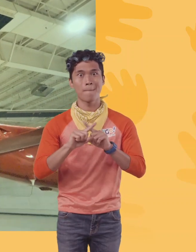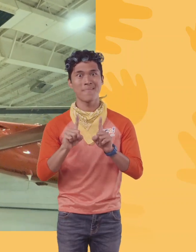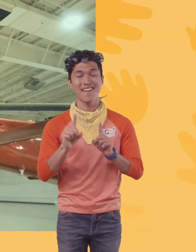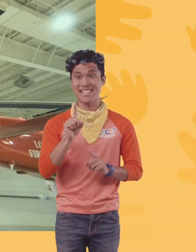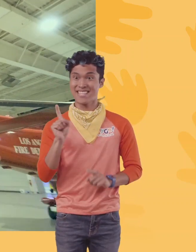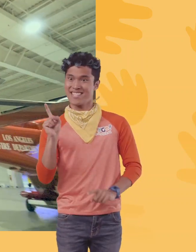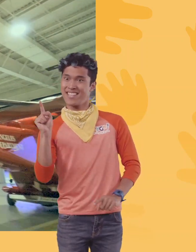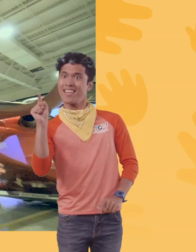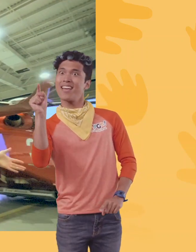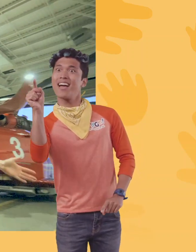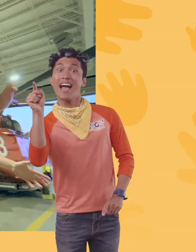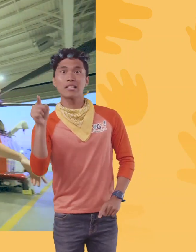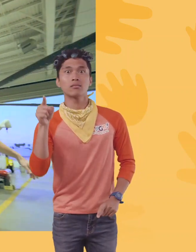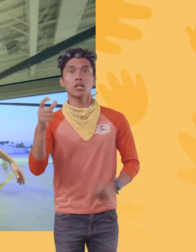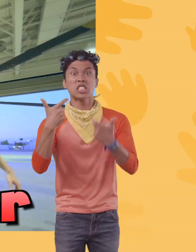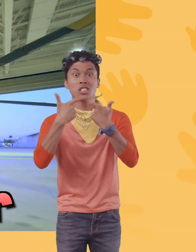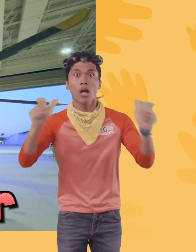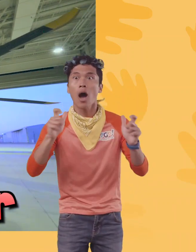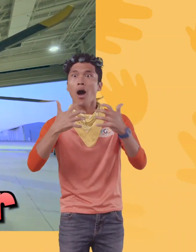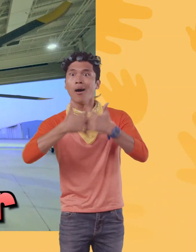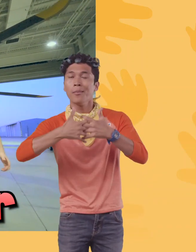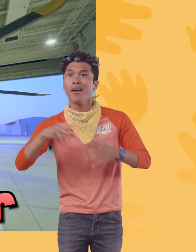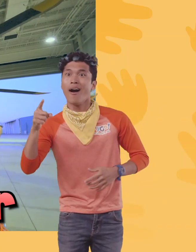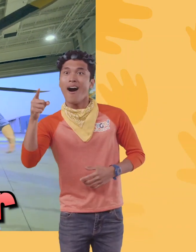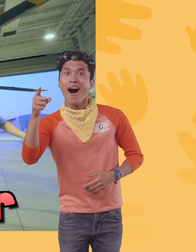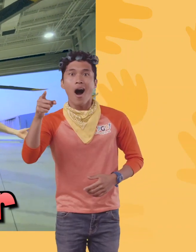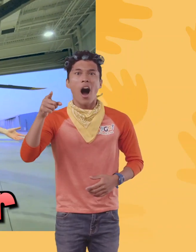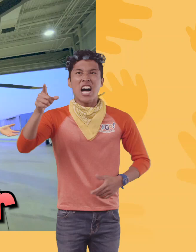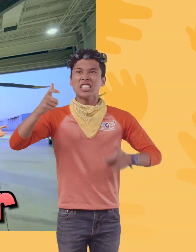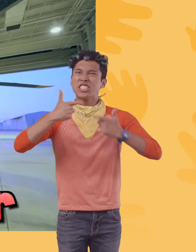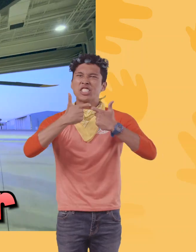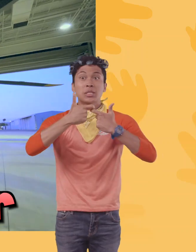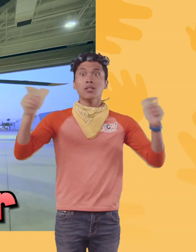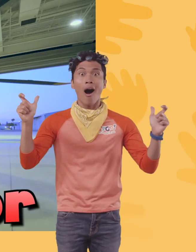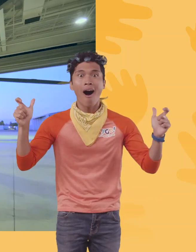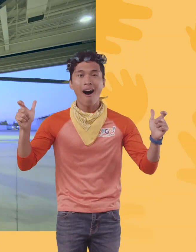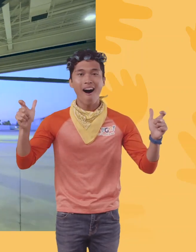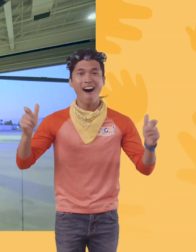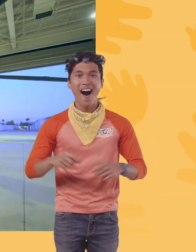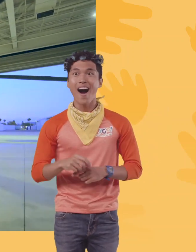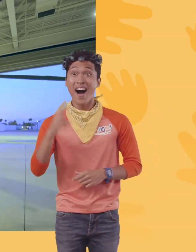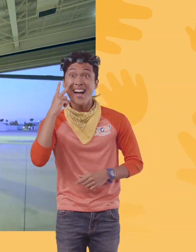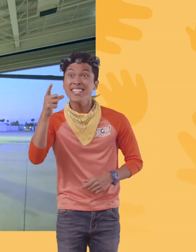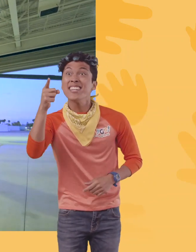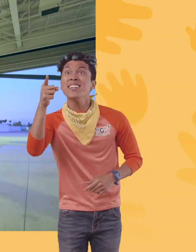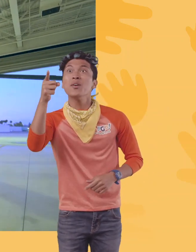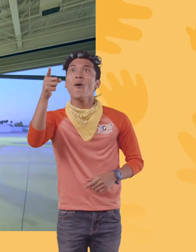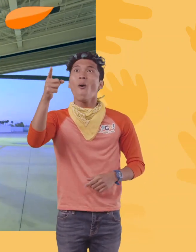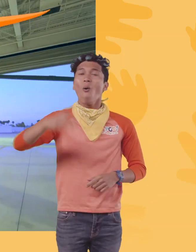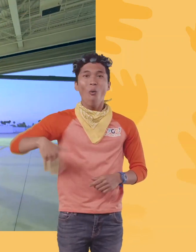this one, the main rotor, come here. It is so big. You see it up